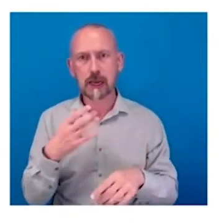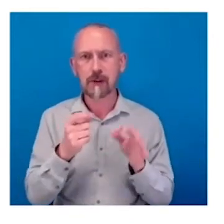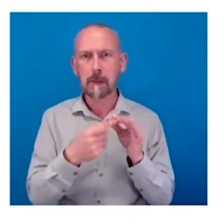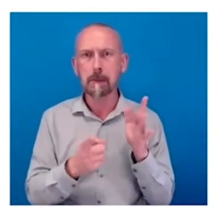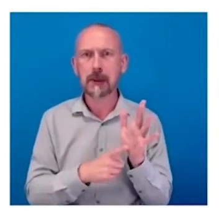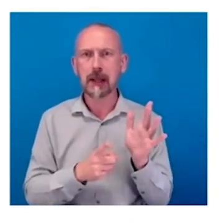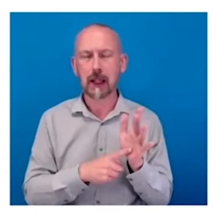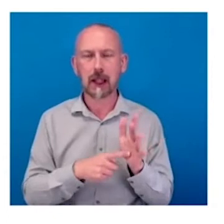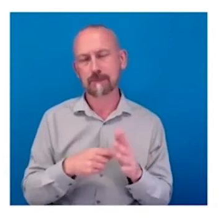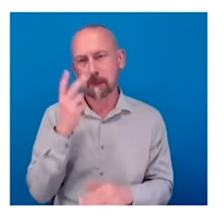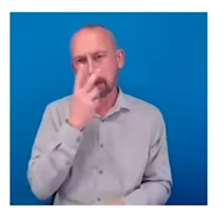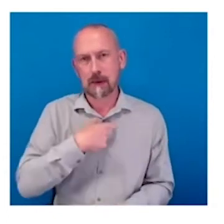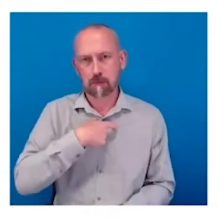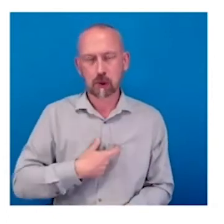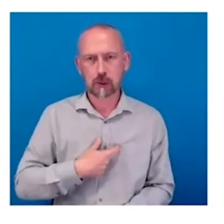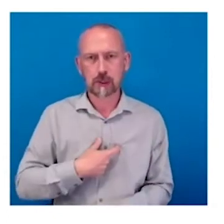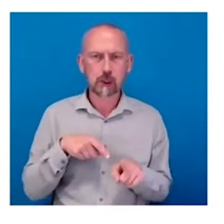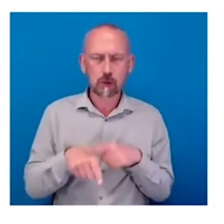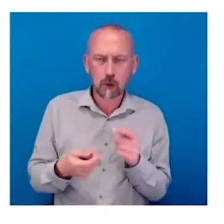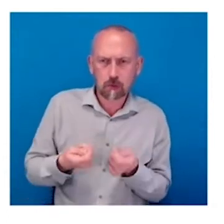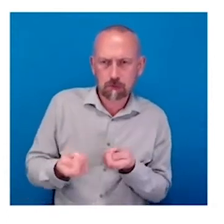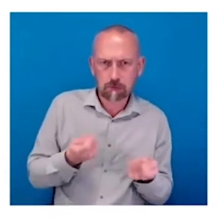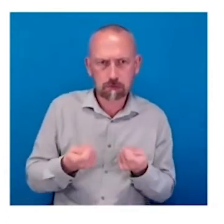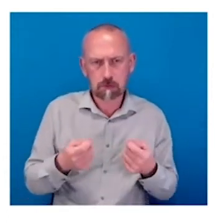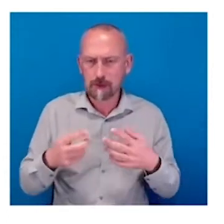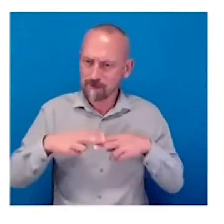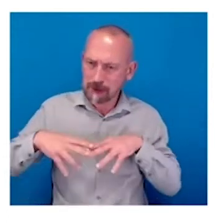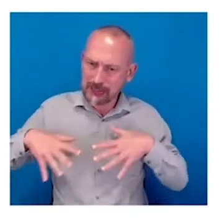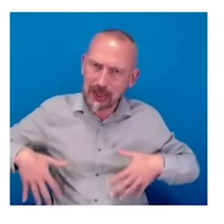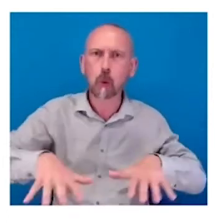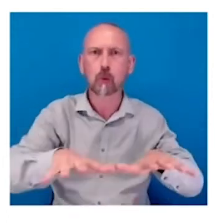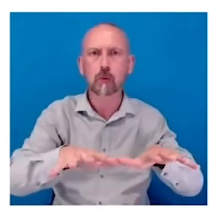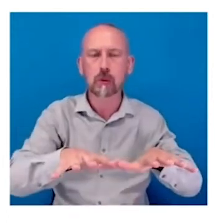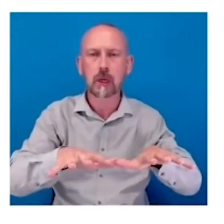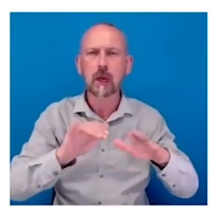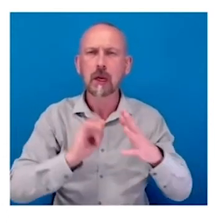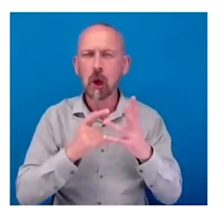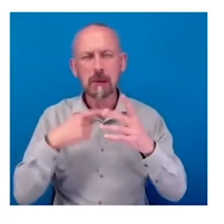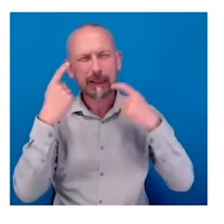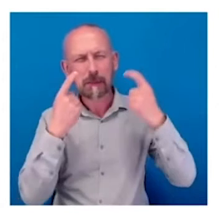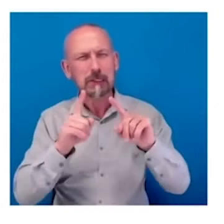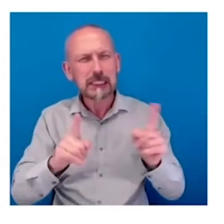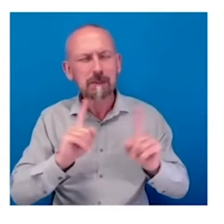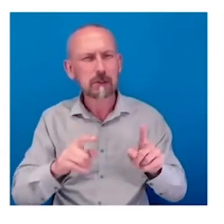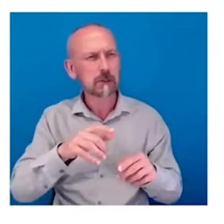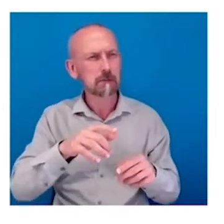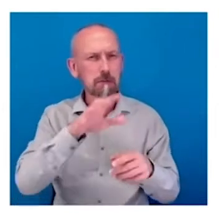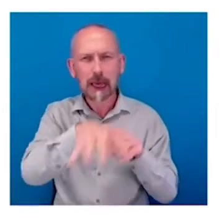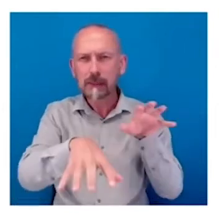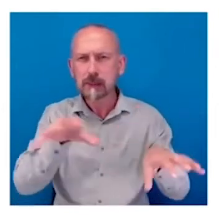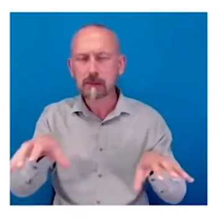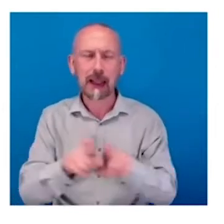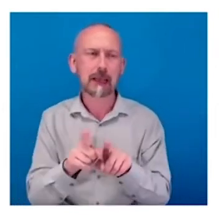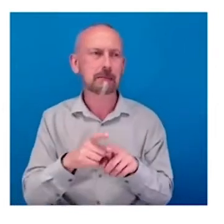blind, organising a family day out, but in a range of different environments, from a picnic in the park to